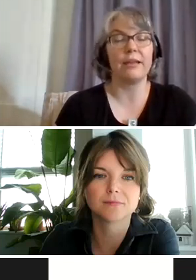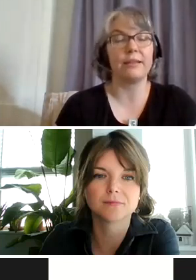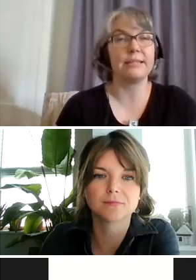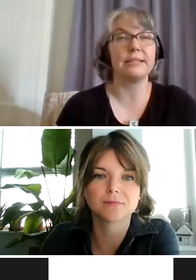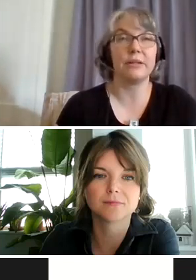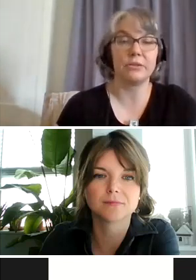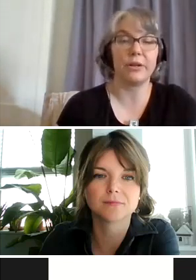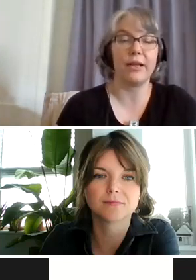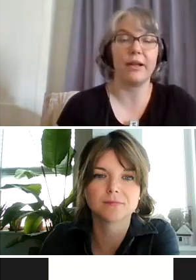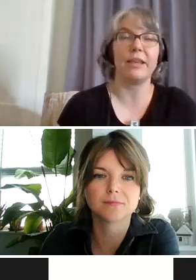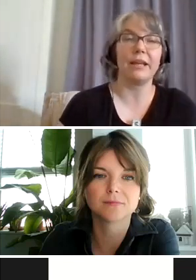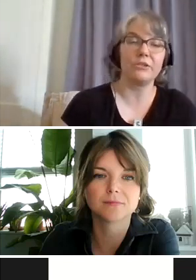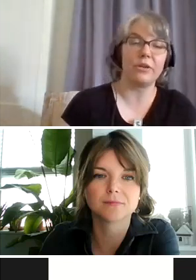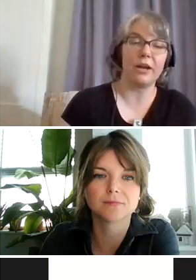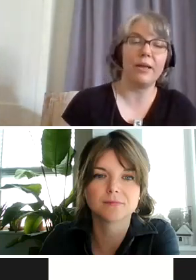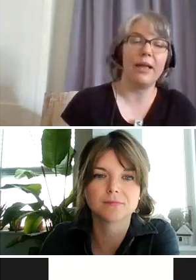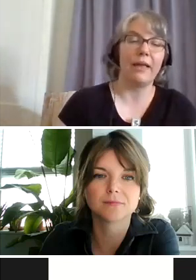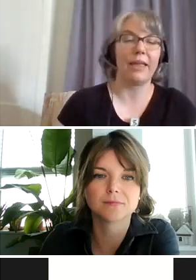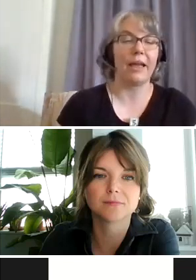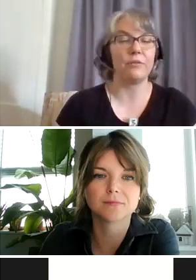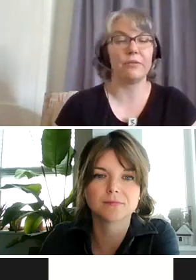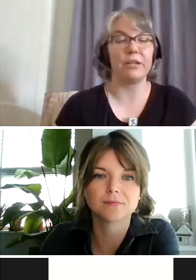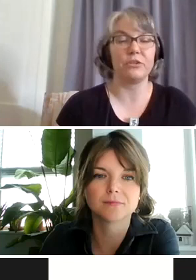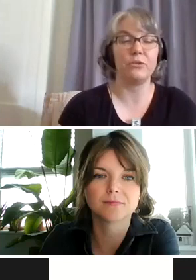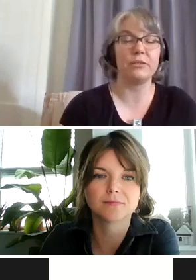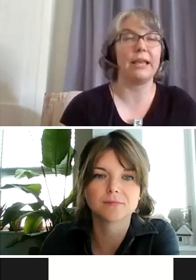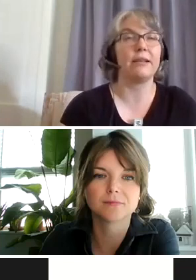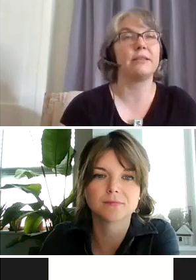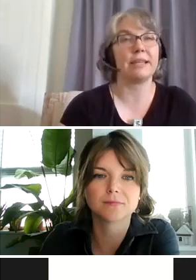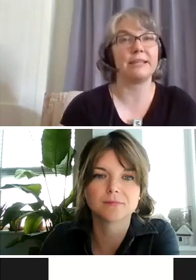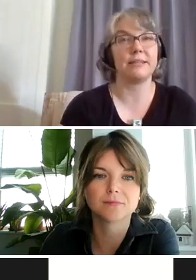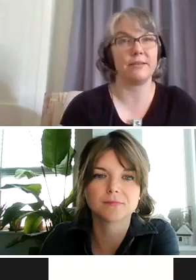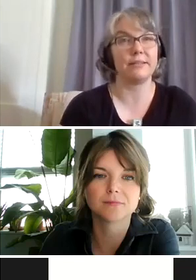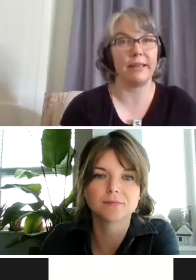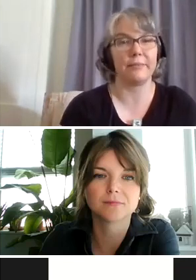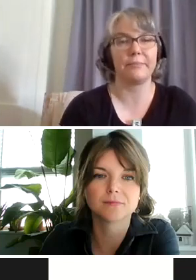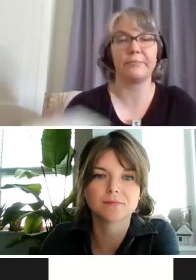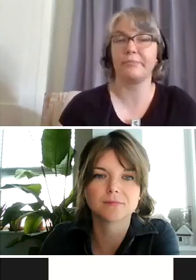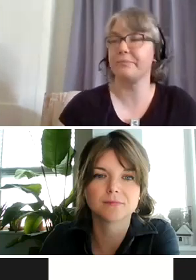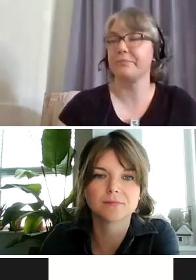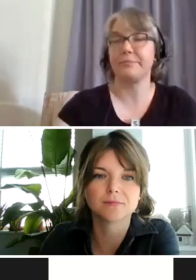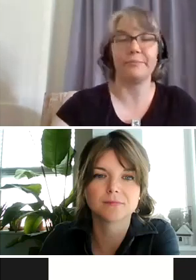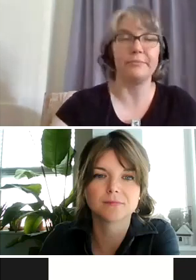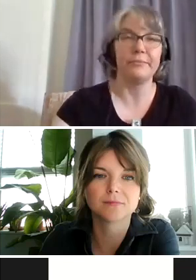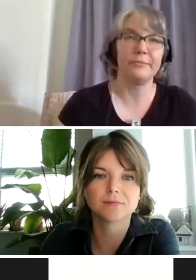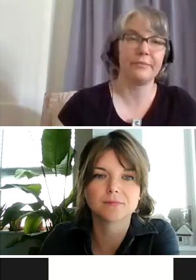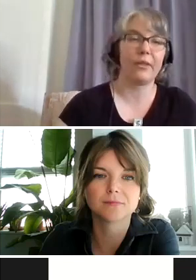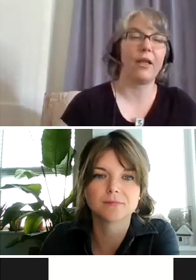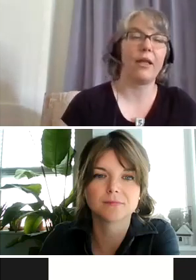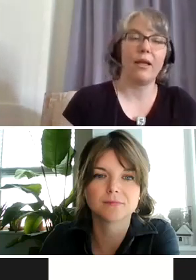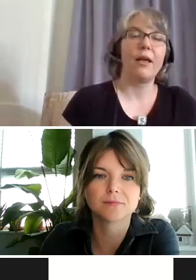traditional, and unceded territory of the Natchitoches tribe and the Caddo Federation, whose land the site sits on today.